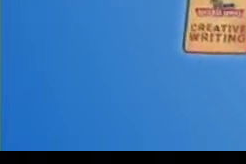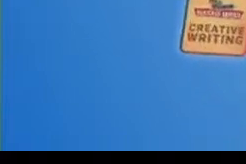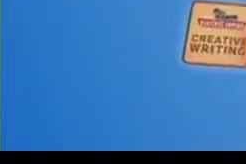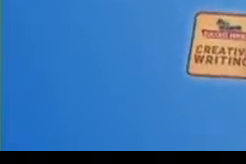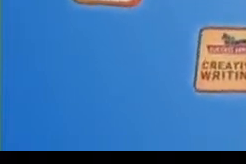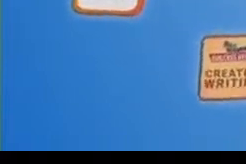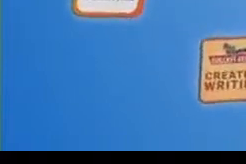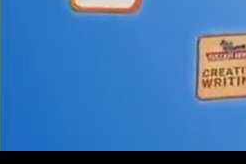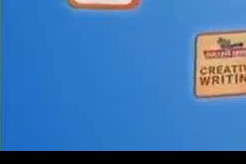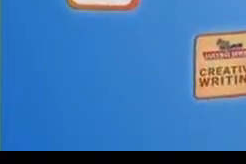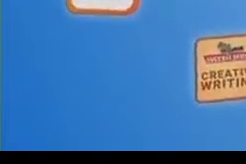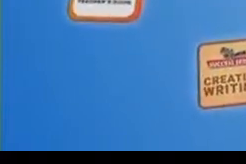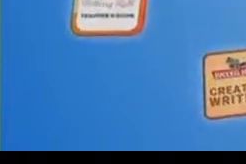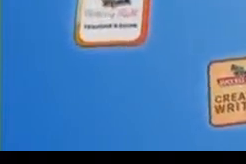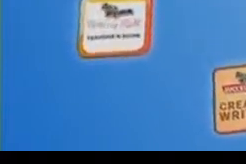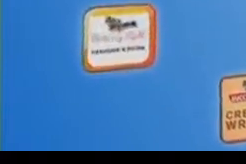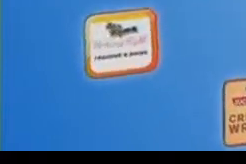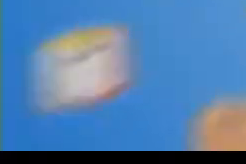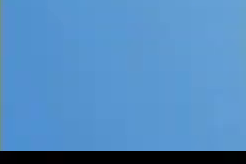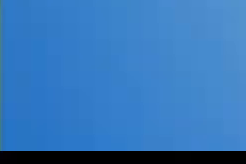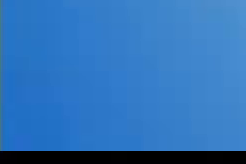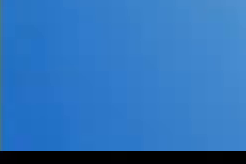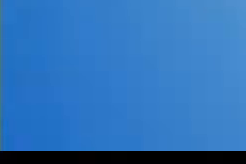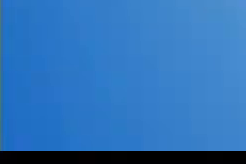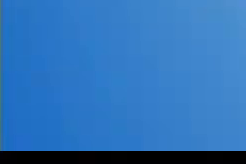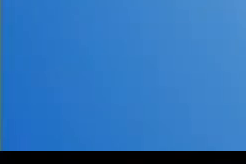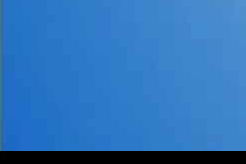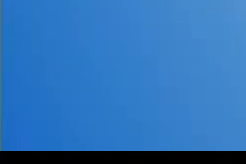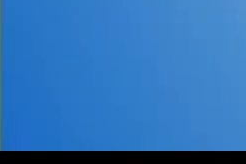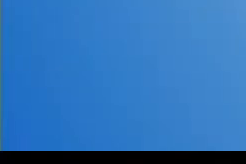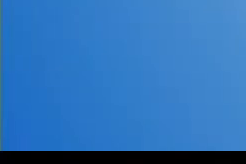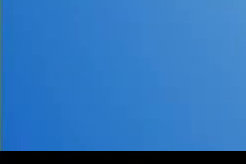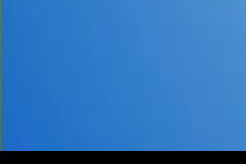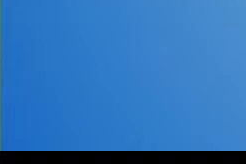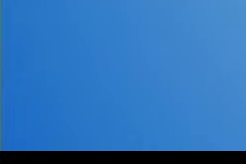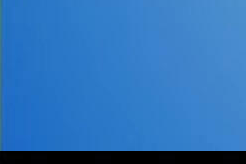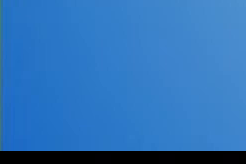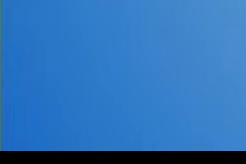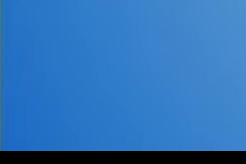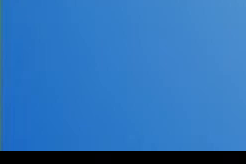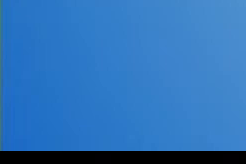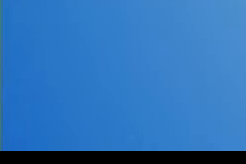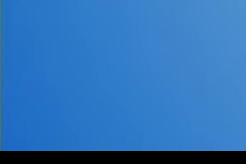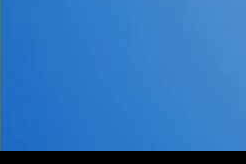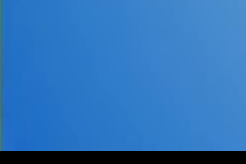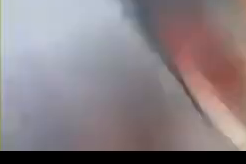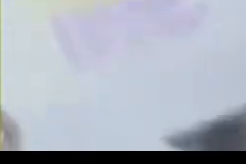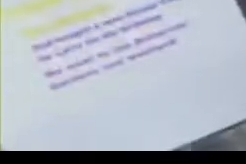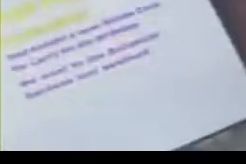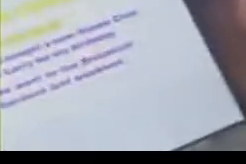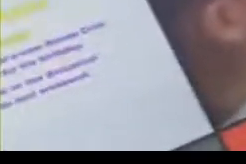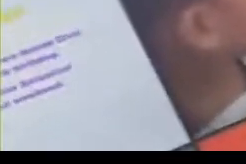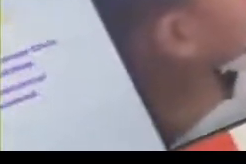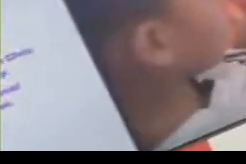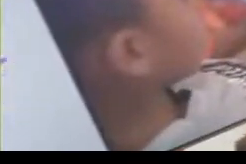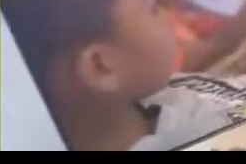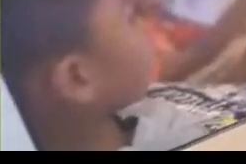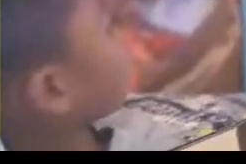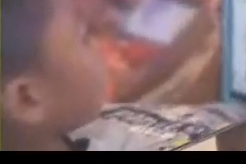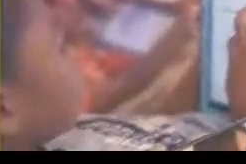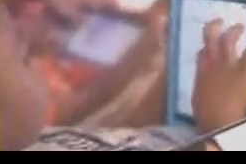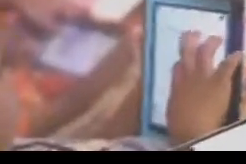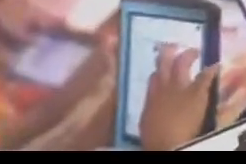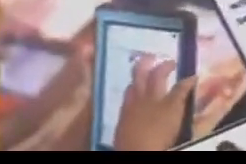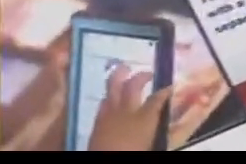do just that. We are providing educational programs which are aligned with the Ministry of Education School Curriculum Guide. Our programs are the